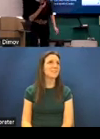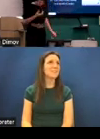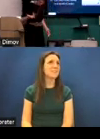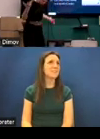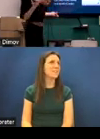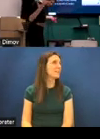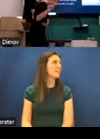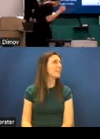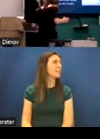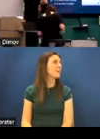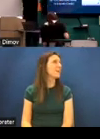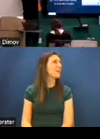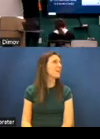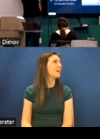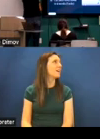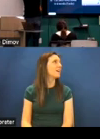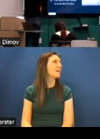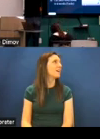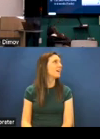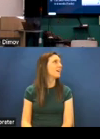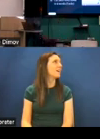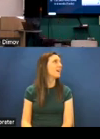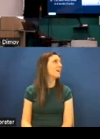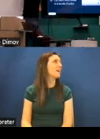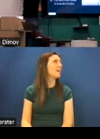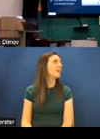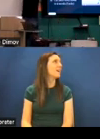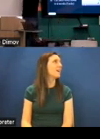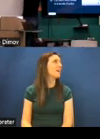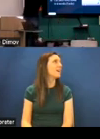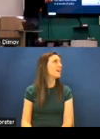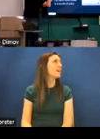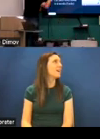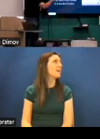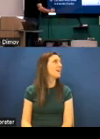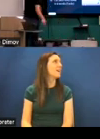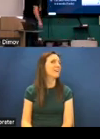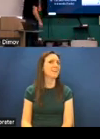could help. I know, Right. that's not what tall people are for.